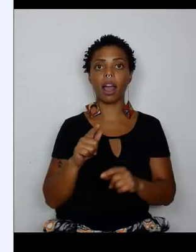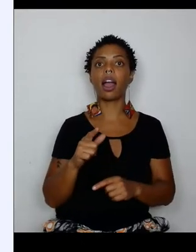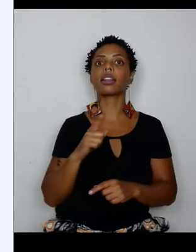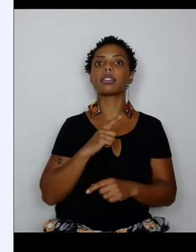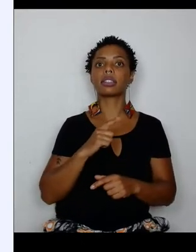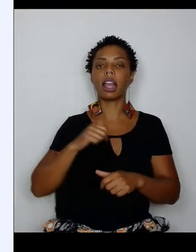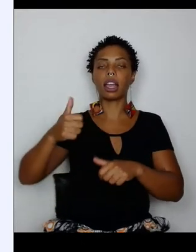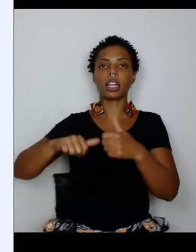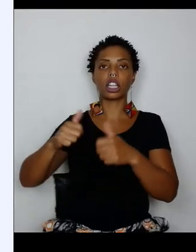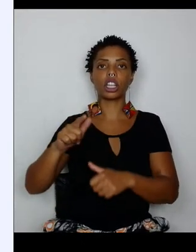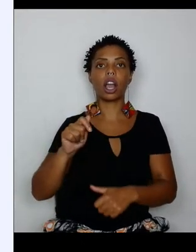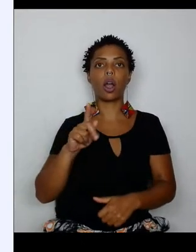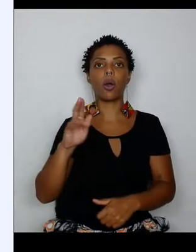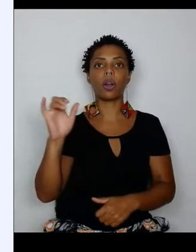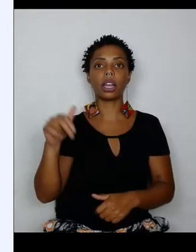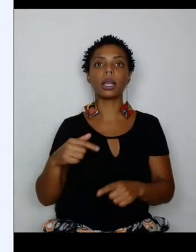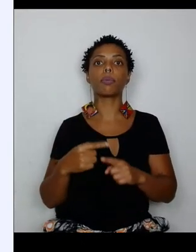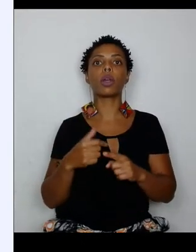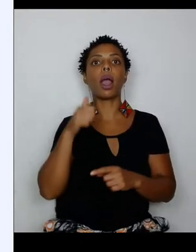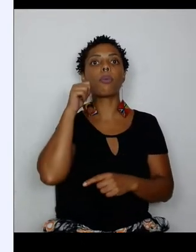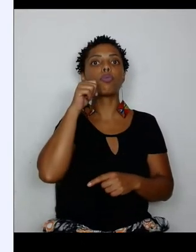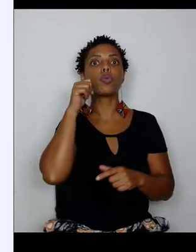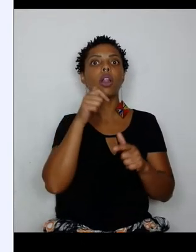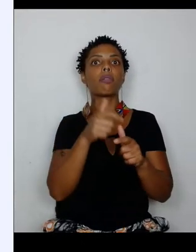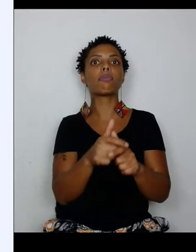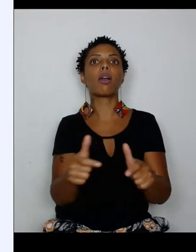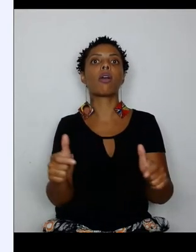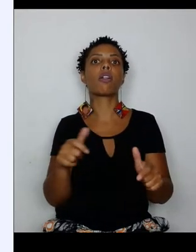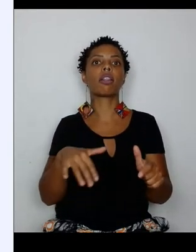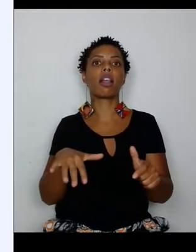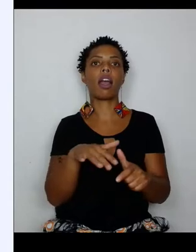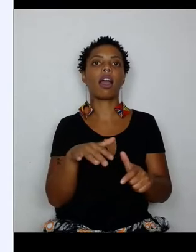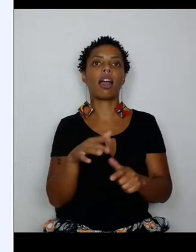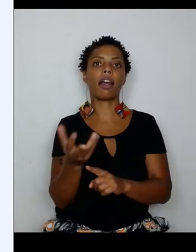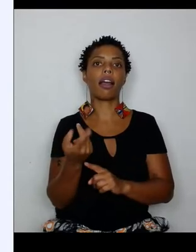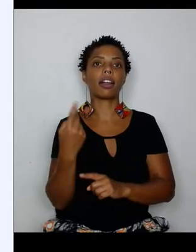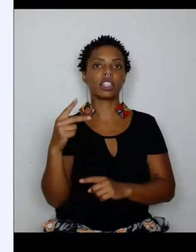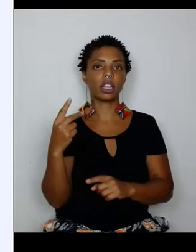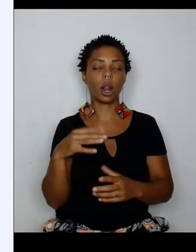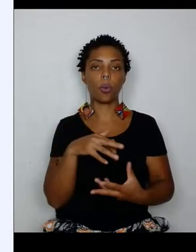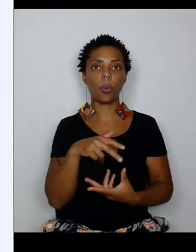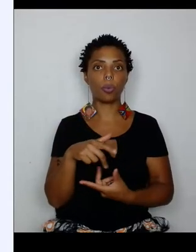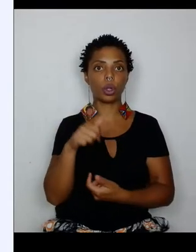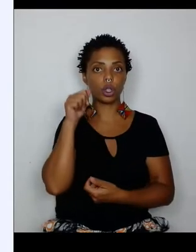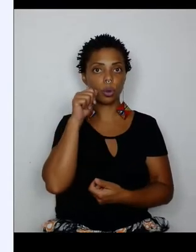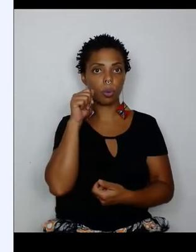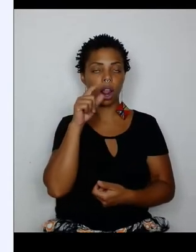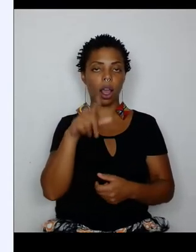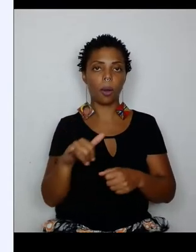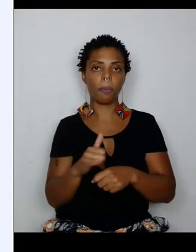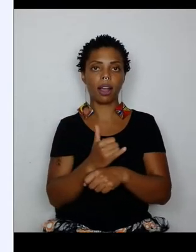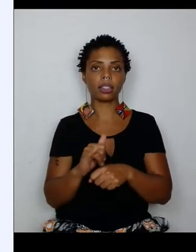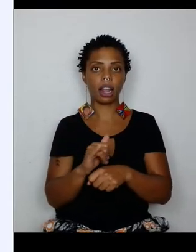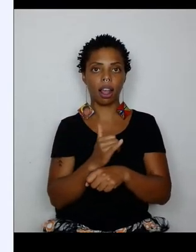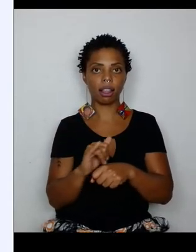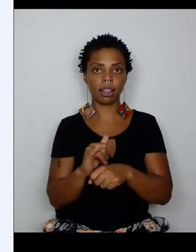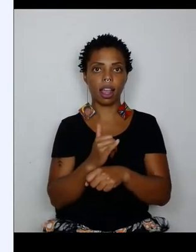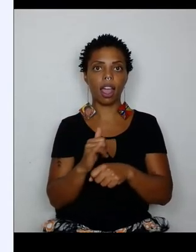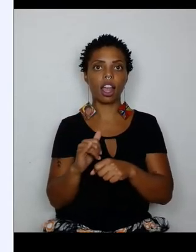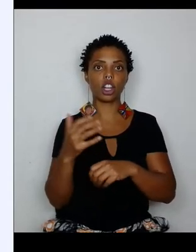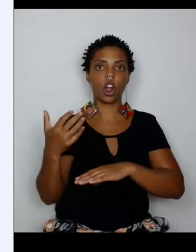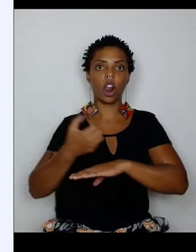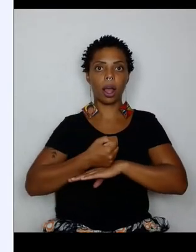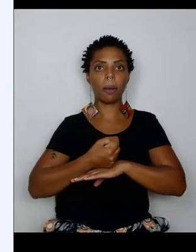his art a world of women seen as a colonial strategy to infantilize and sexualize the other